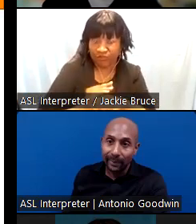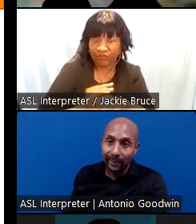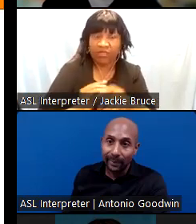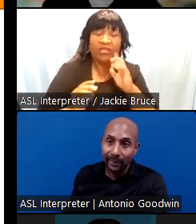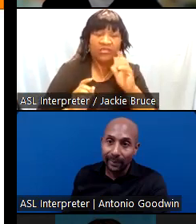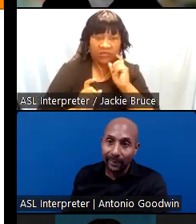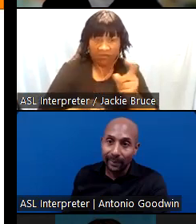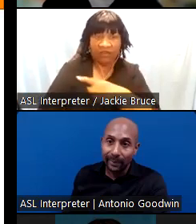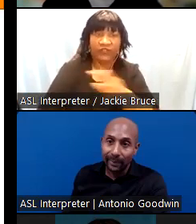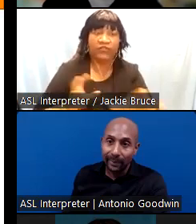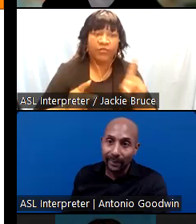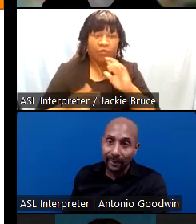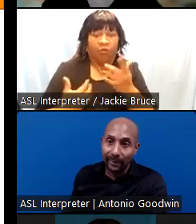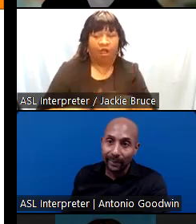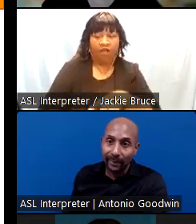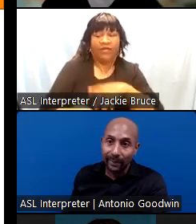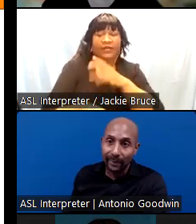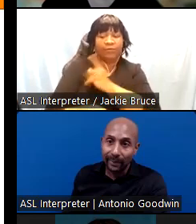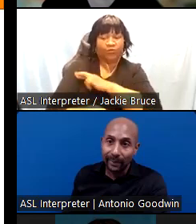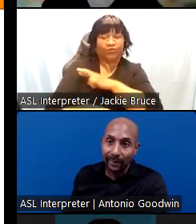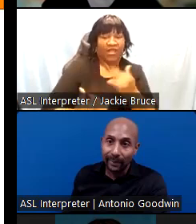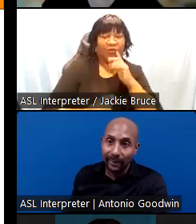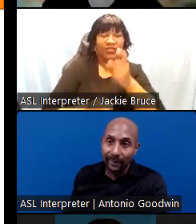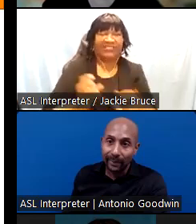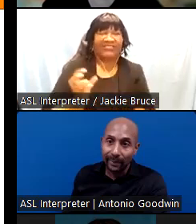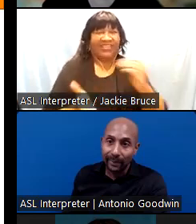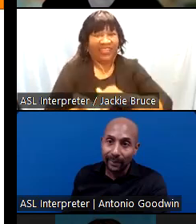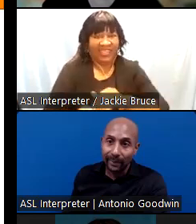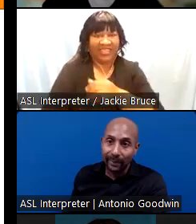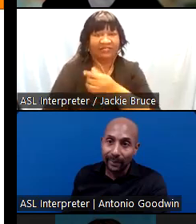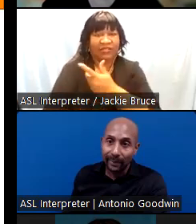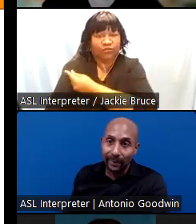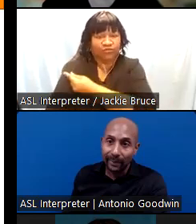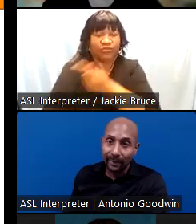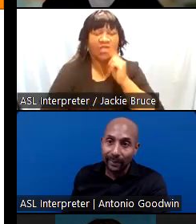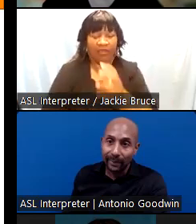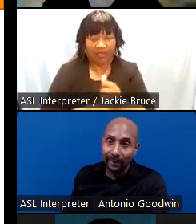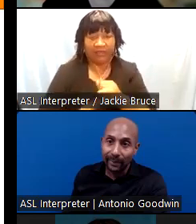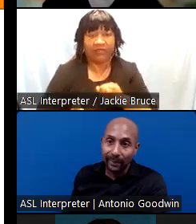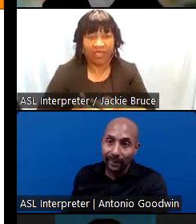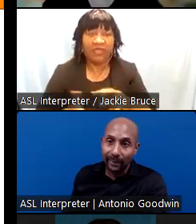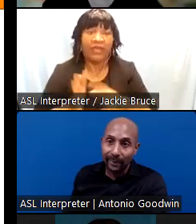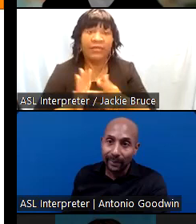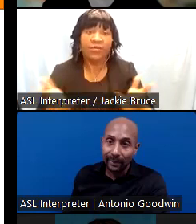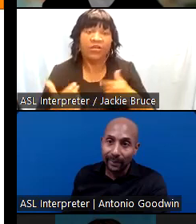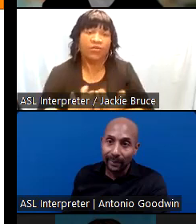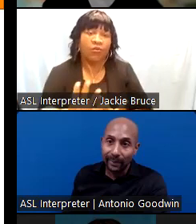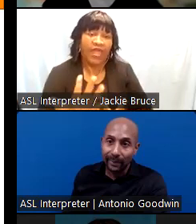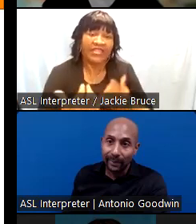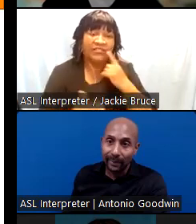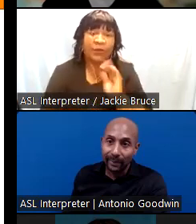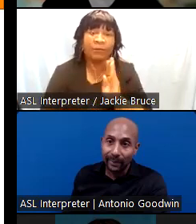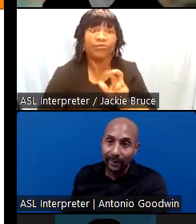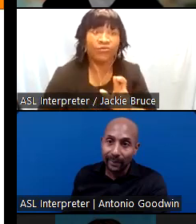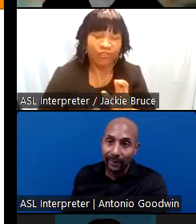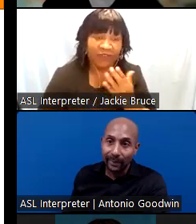offered to people who are boosted now. So you would still be able to get it. So if you're waiting to get boosted because you think you won't be